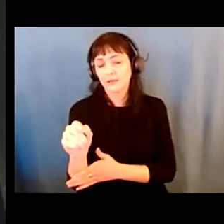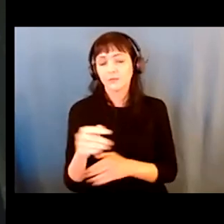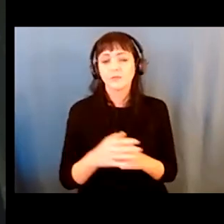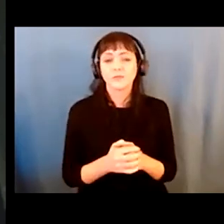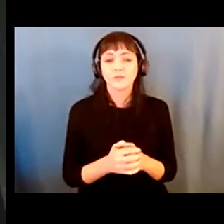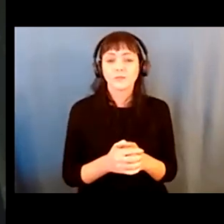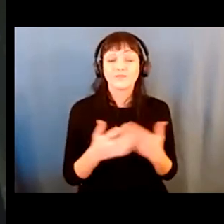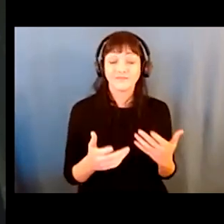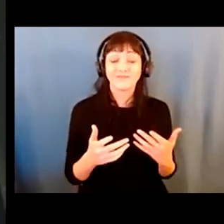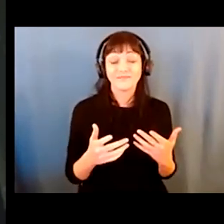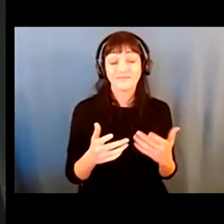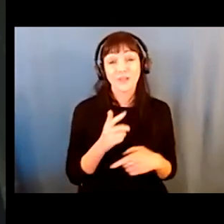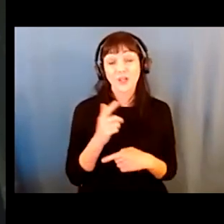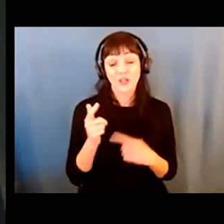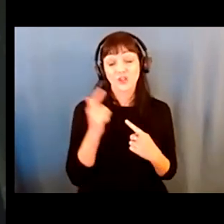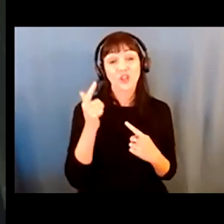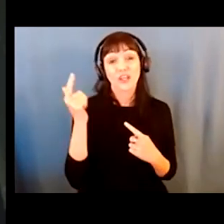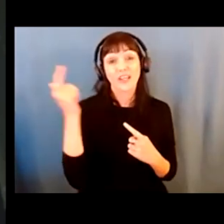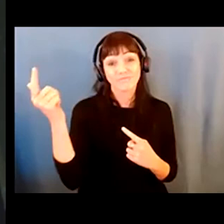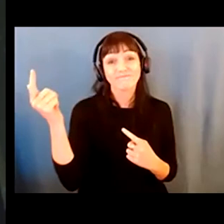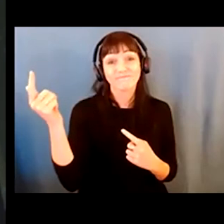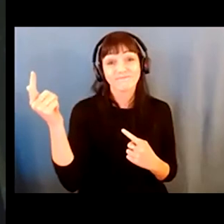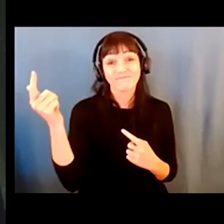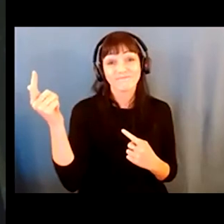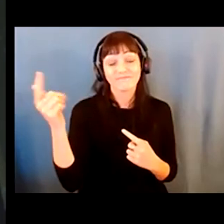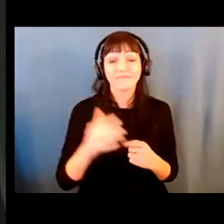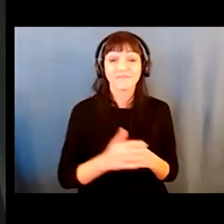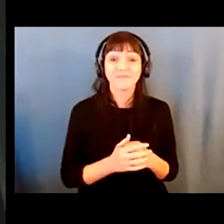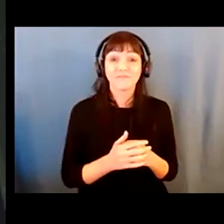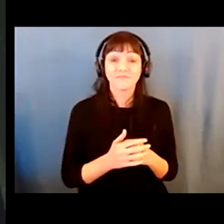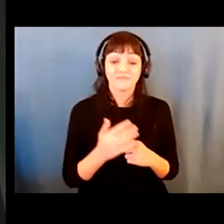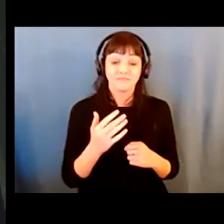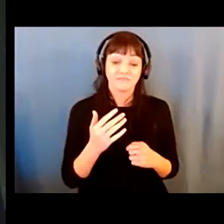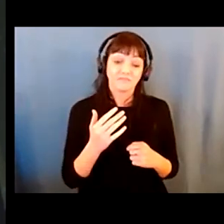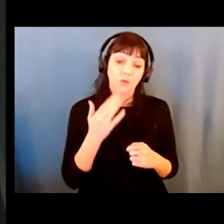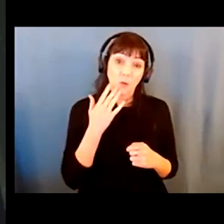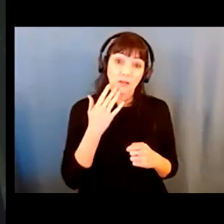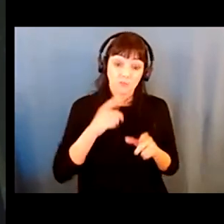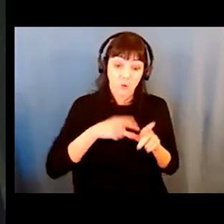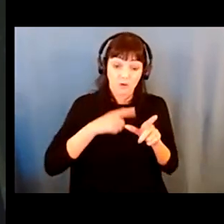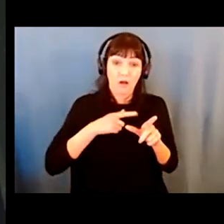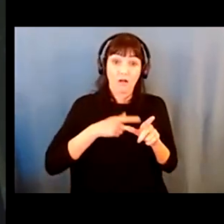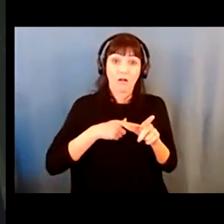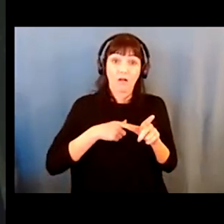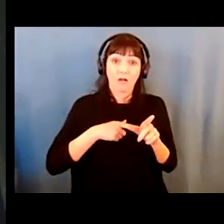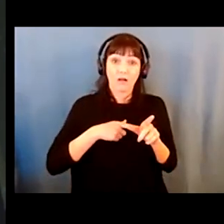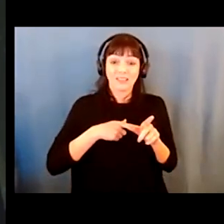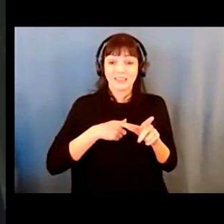don't you? So when you're younger, you don't necessarily want to have some of these conversations because you're not entirely